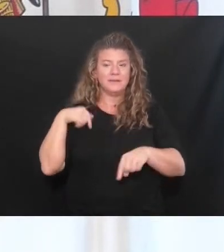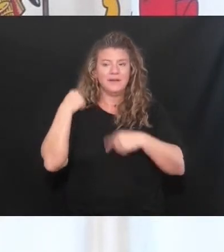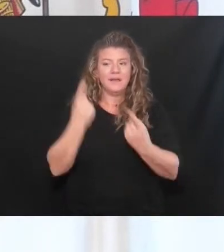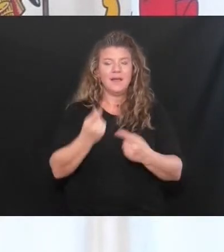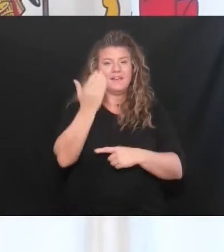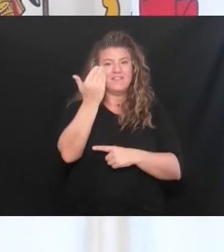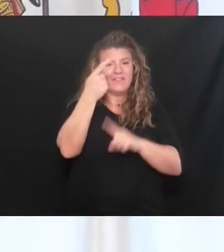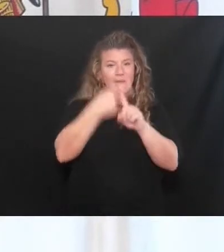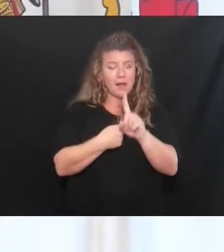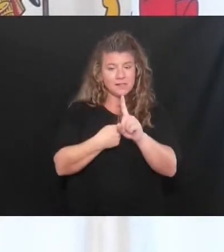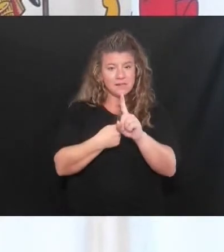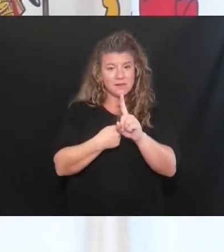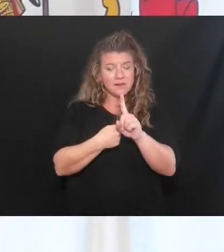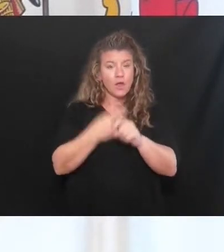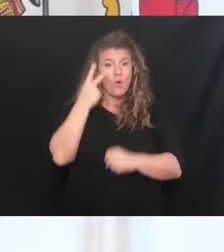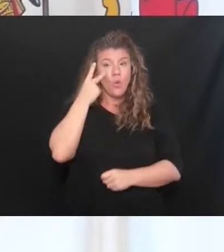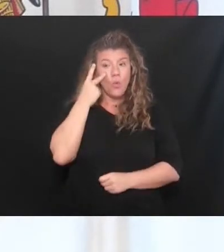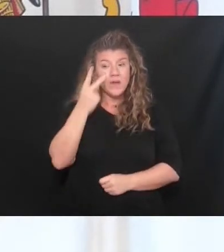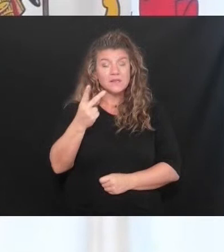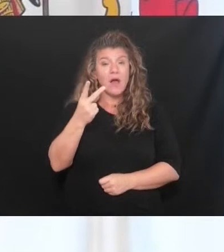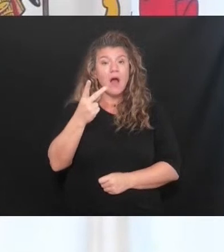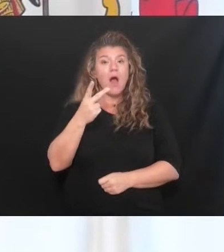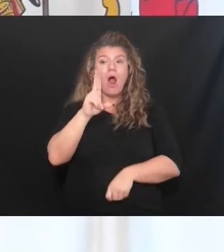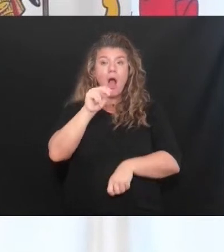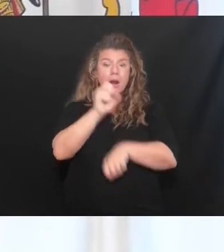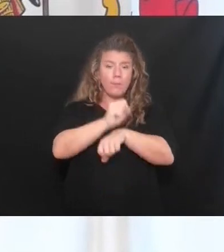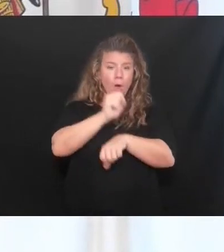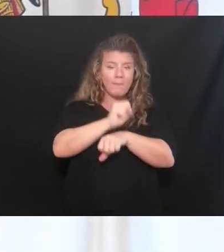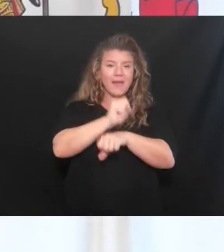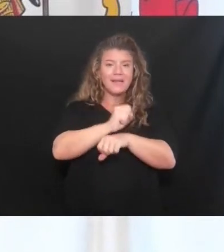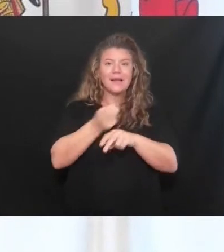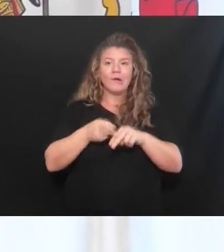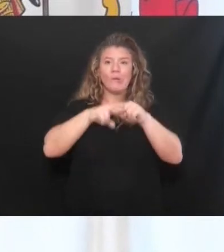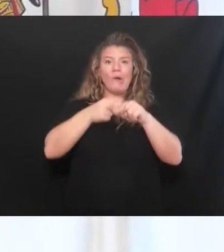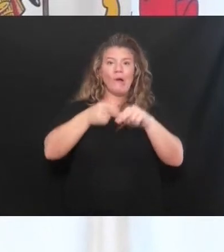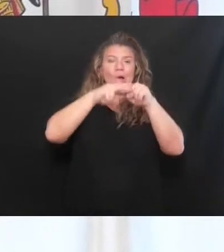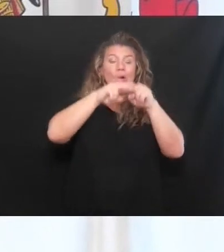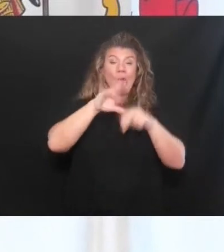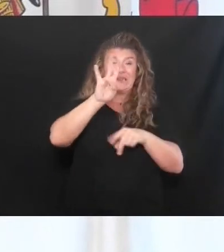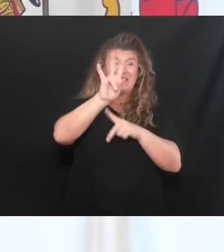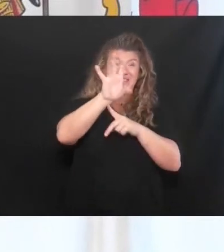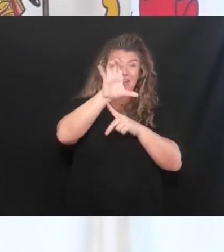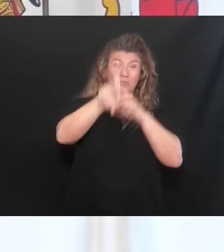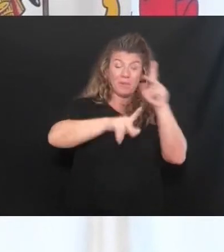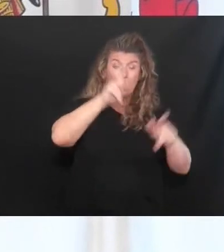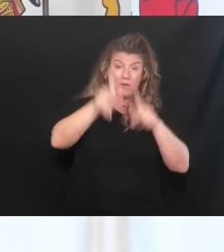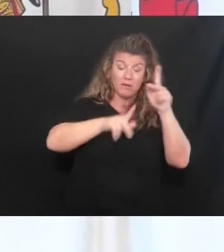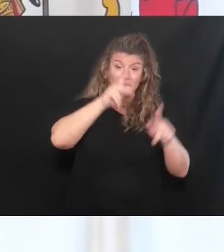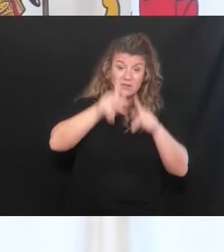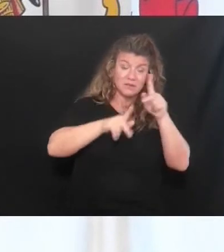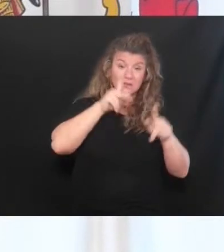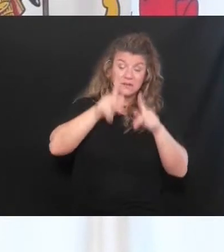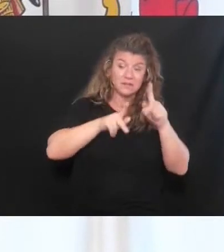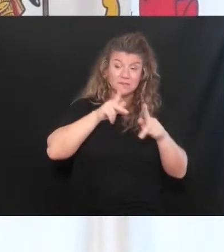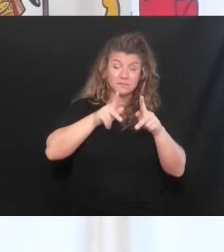15 months. We saw our employment grow another 1,700 people. The